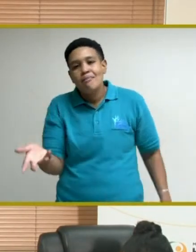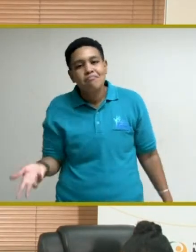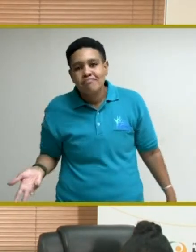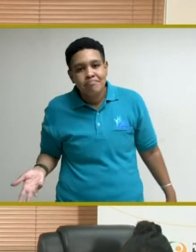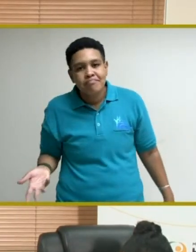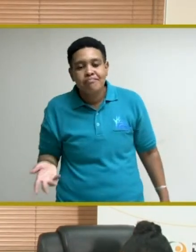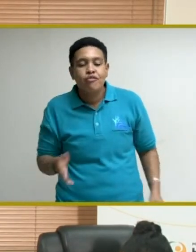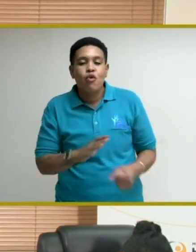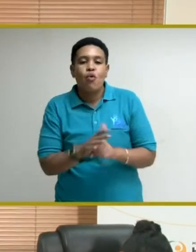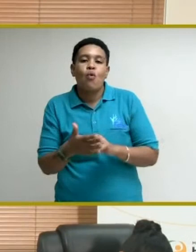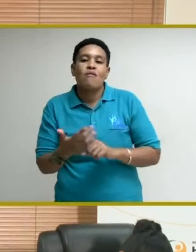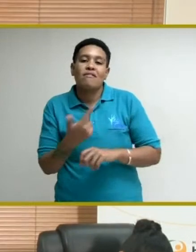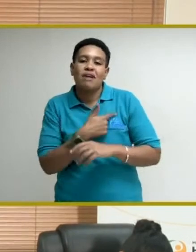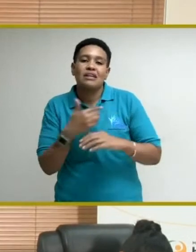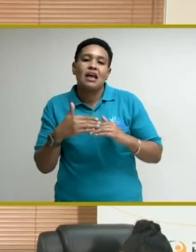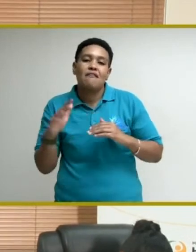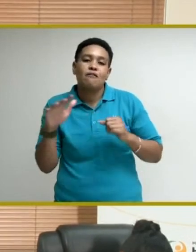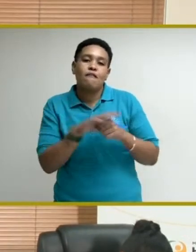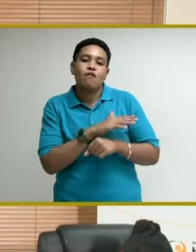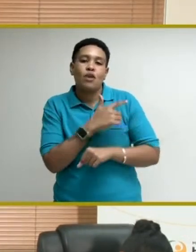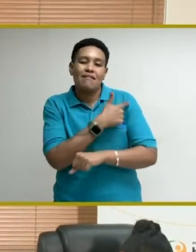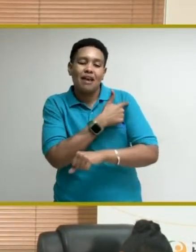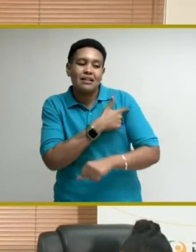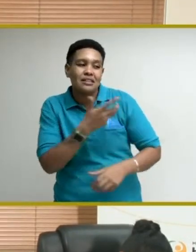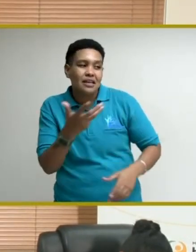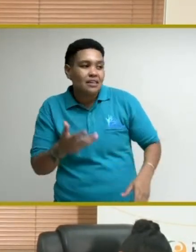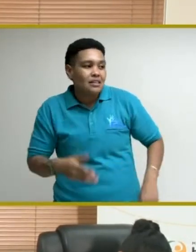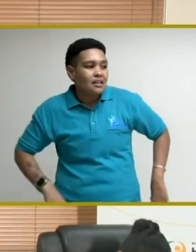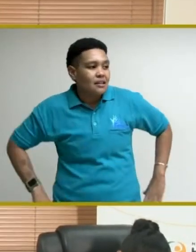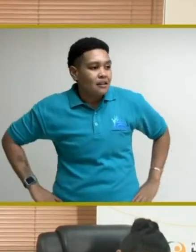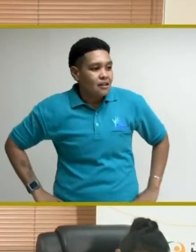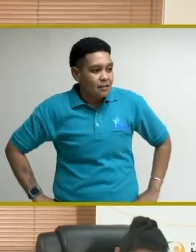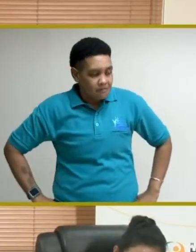the COVID-19 vaccine after being fully vaccinated?